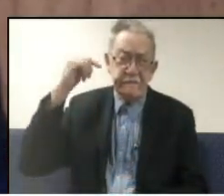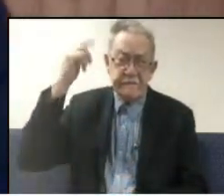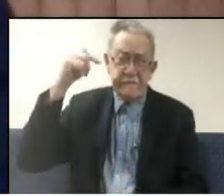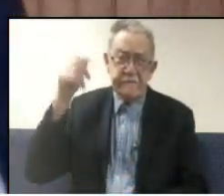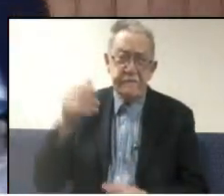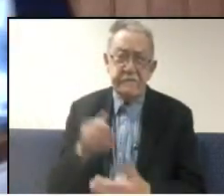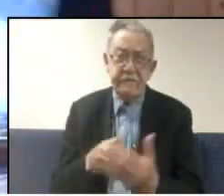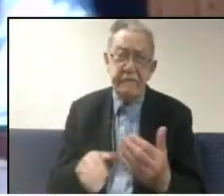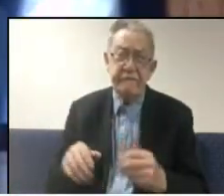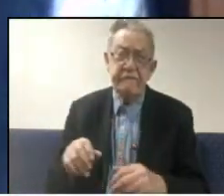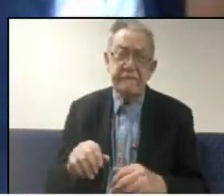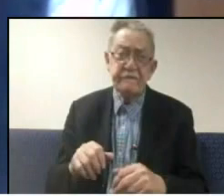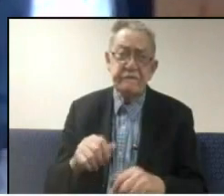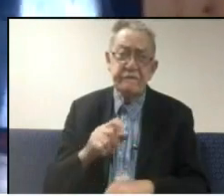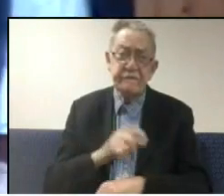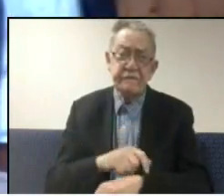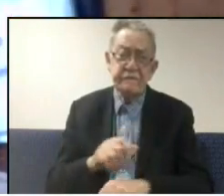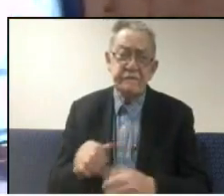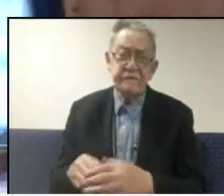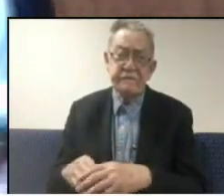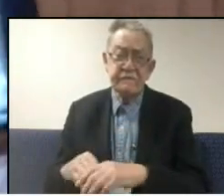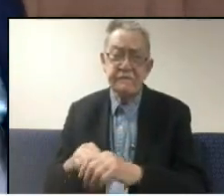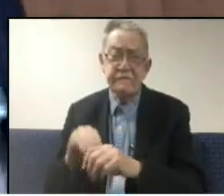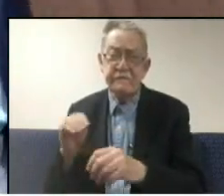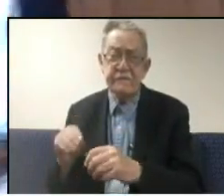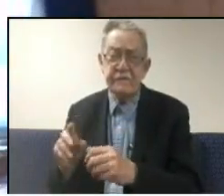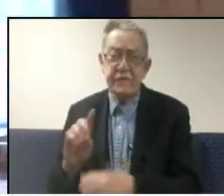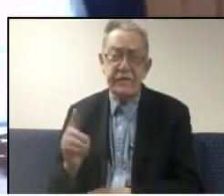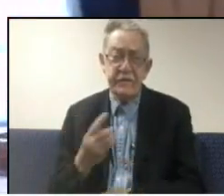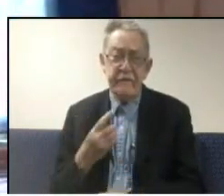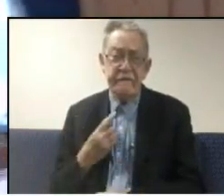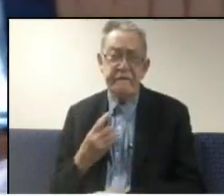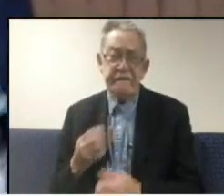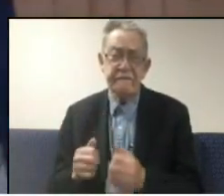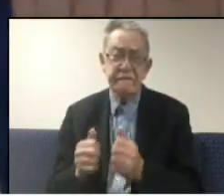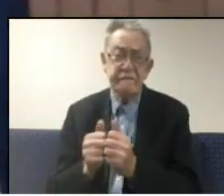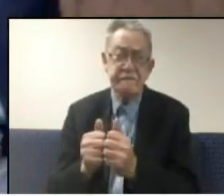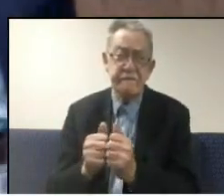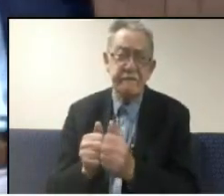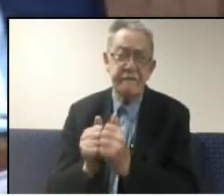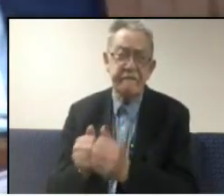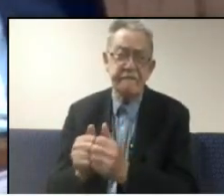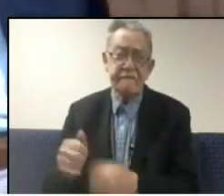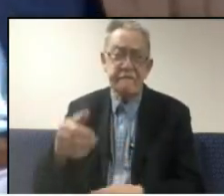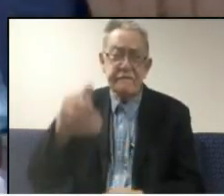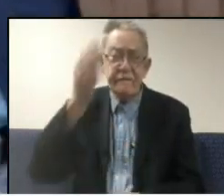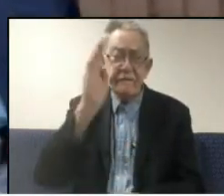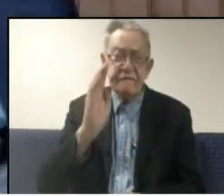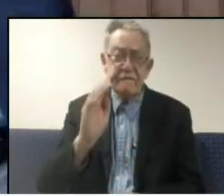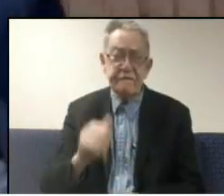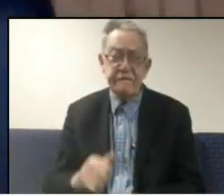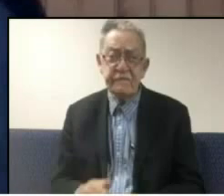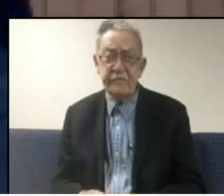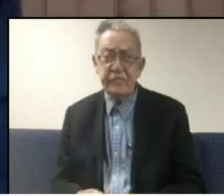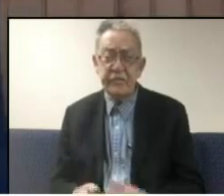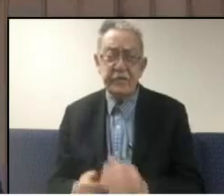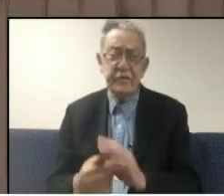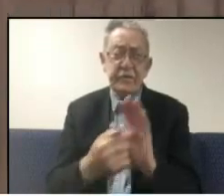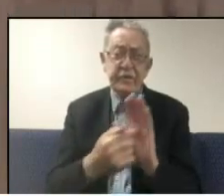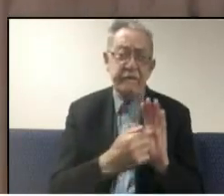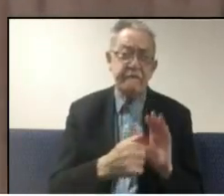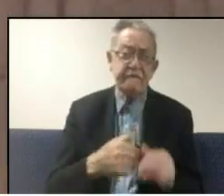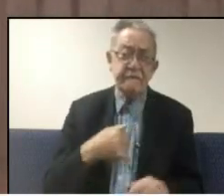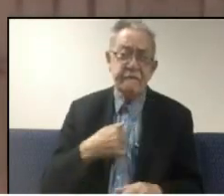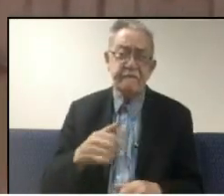carve that time out to have that moment with God for Him to show, I called you for a purpose. I saw